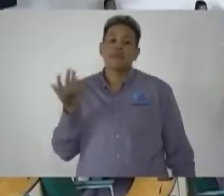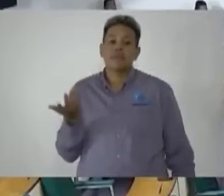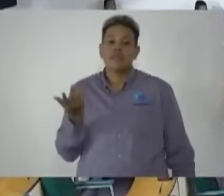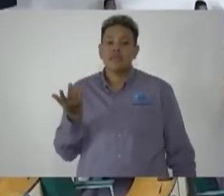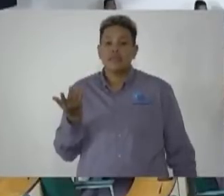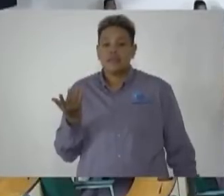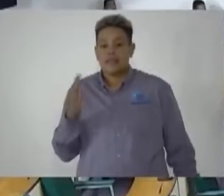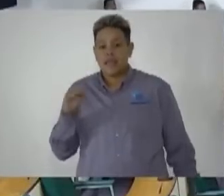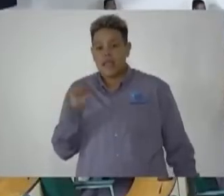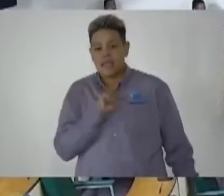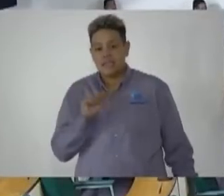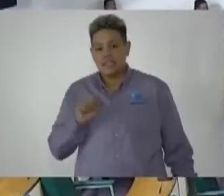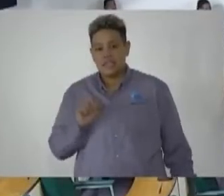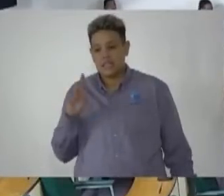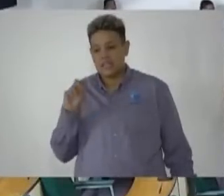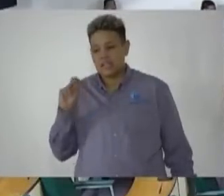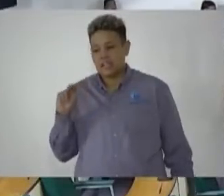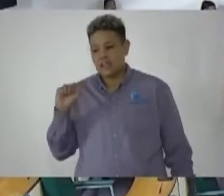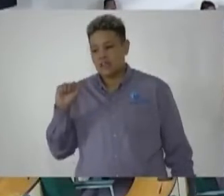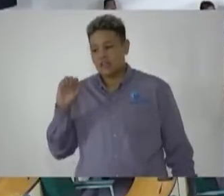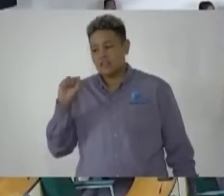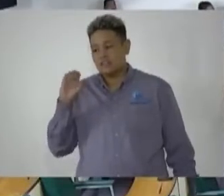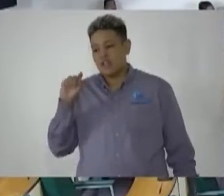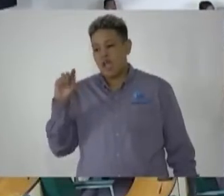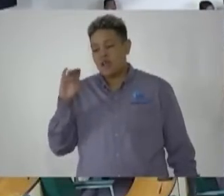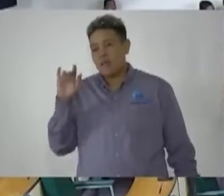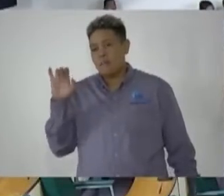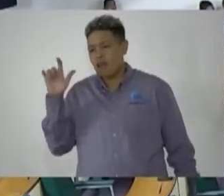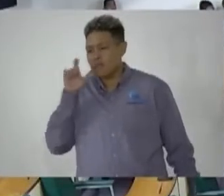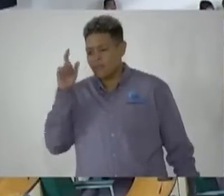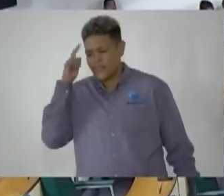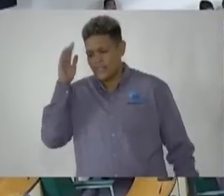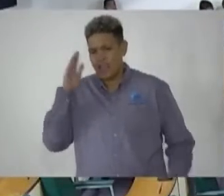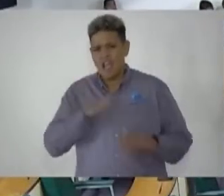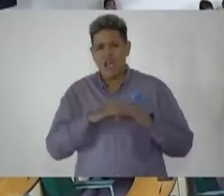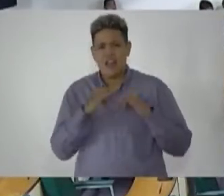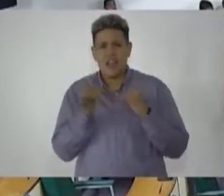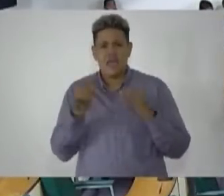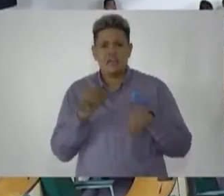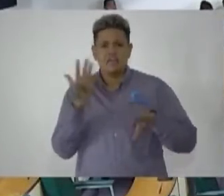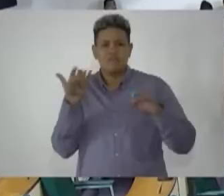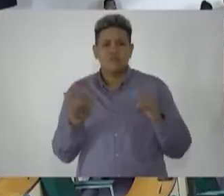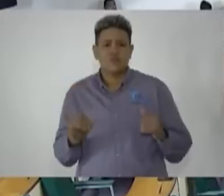Burke, and Senator Donna Scott Motley, who I think is online with us today.